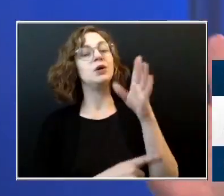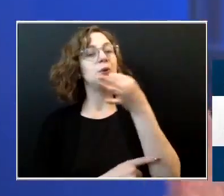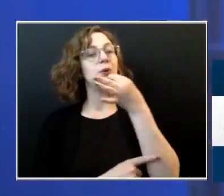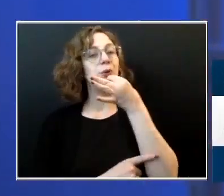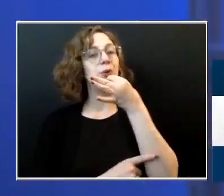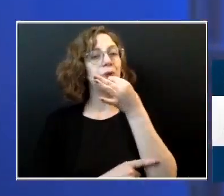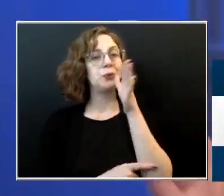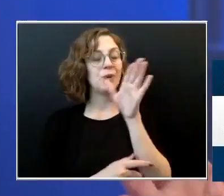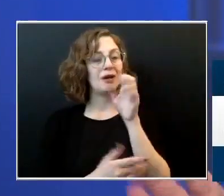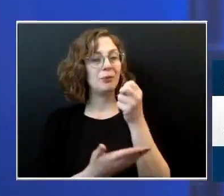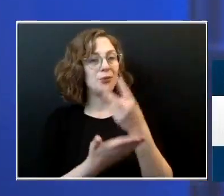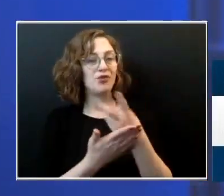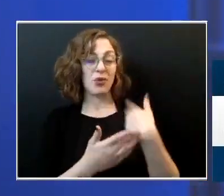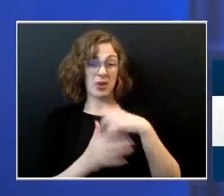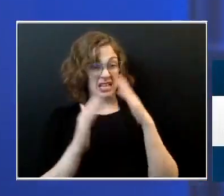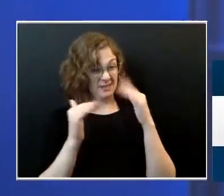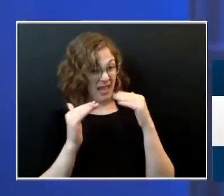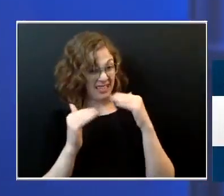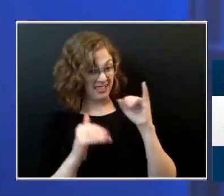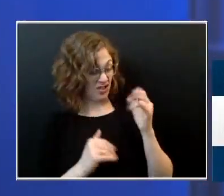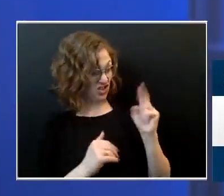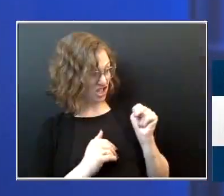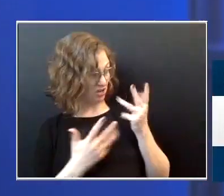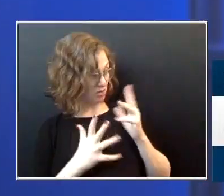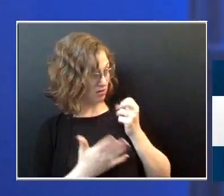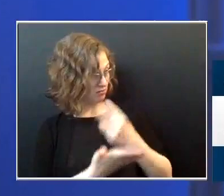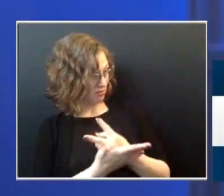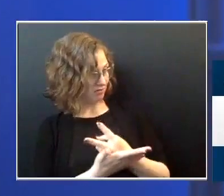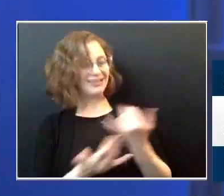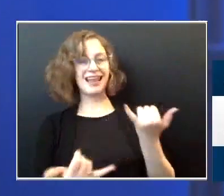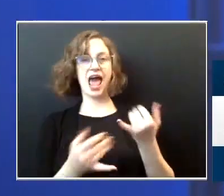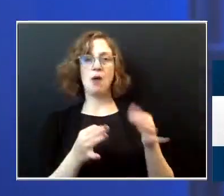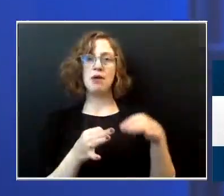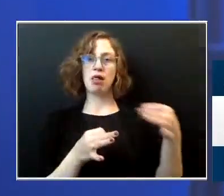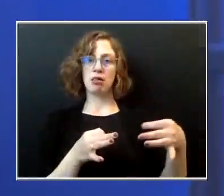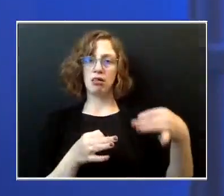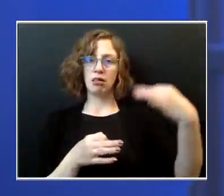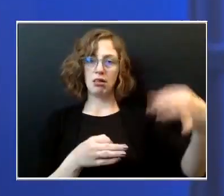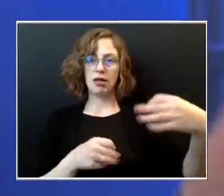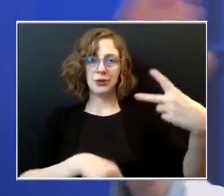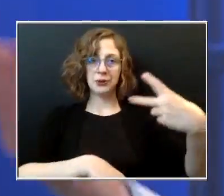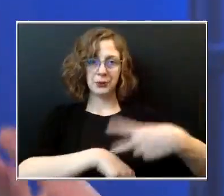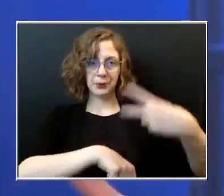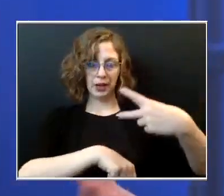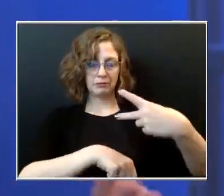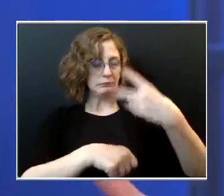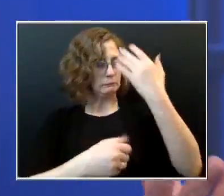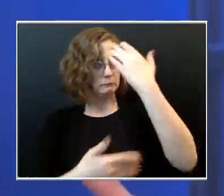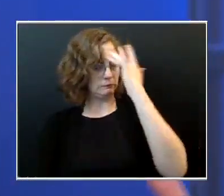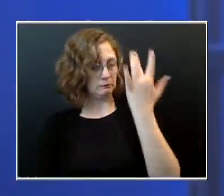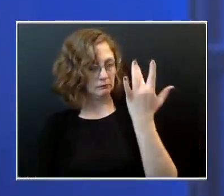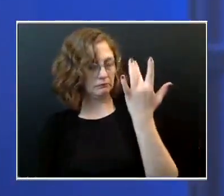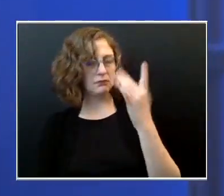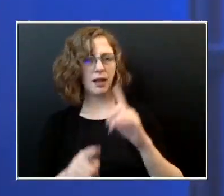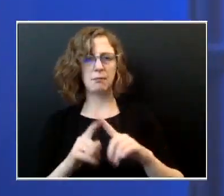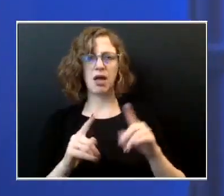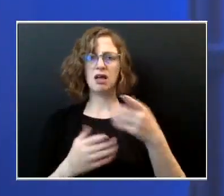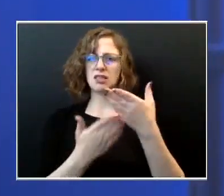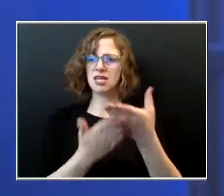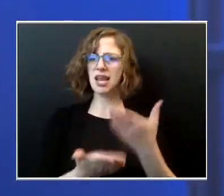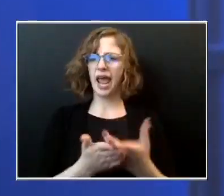now twice, and we're not sure why. The data's really strong. The whole field expects it to be